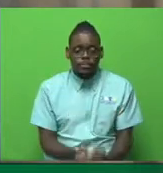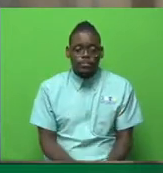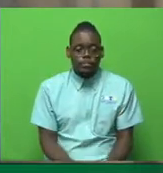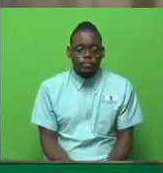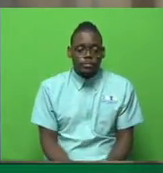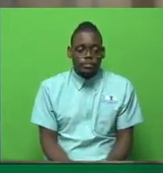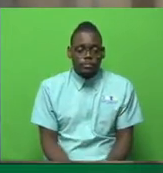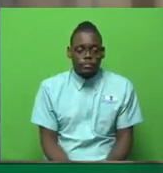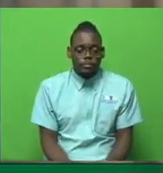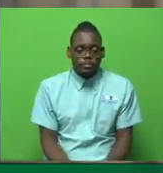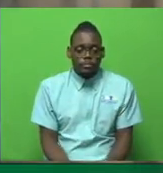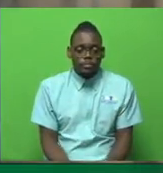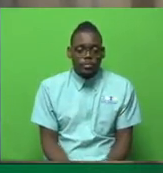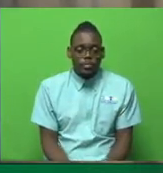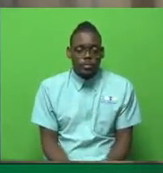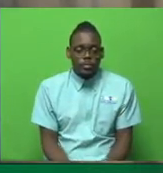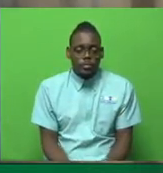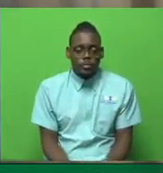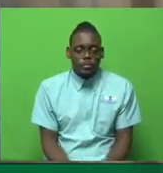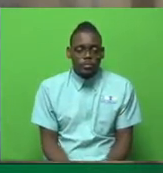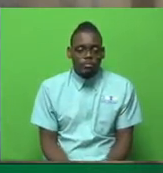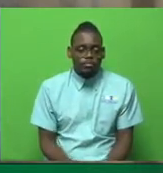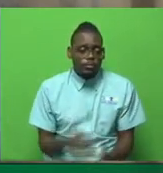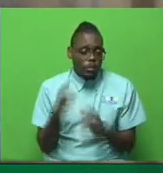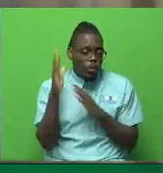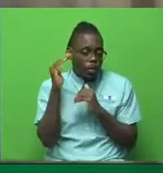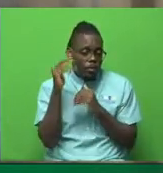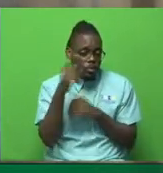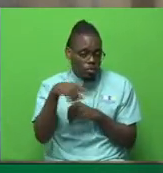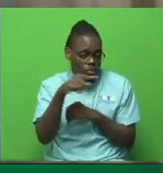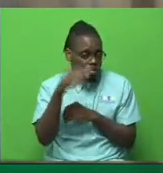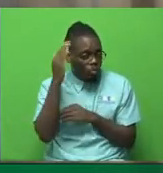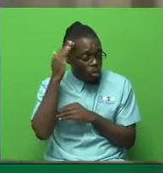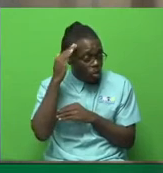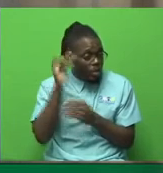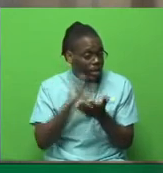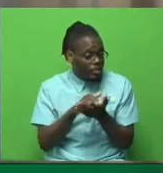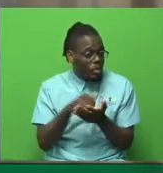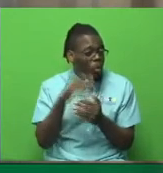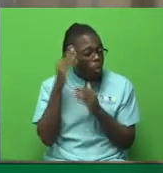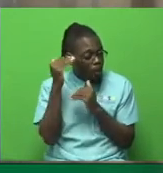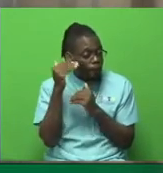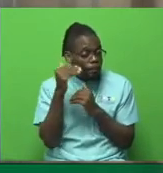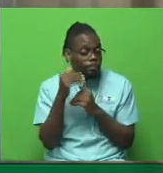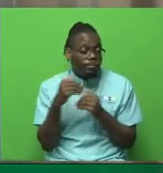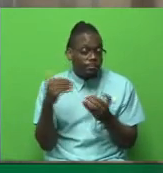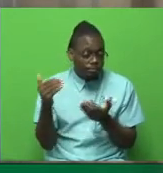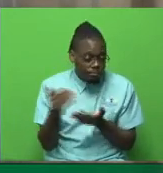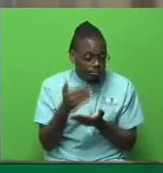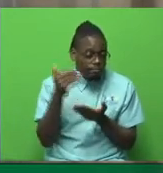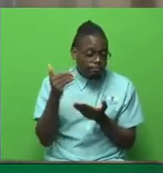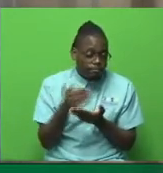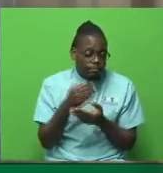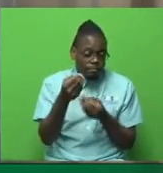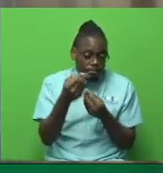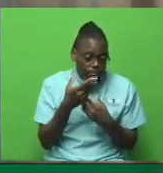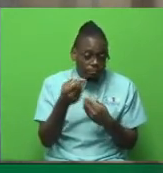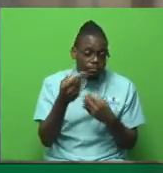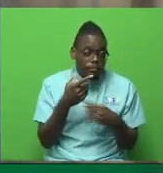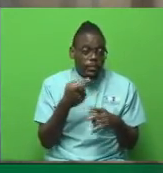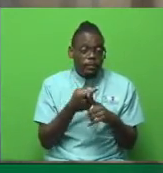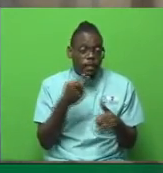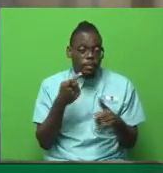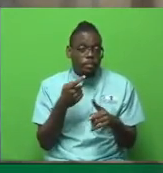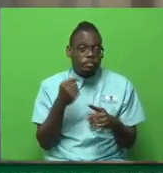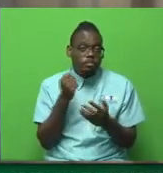Ministry of Finance knows that as well I extracted some natural gas production data from the ministry of remember yes ma'am